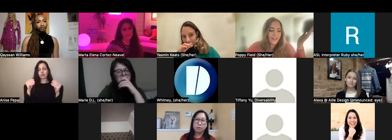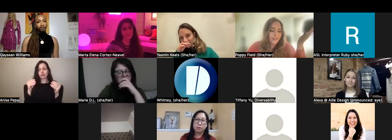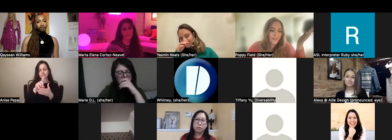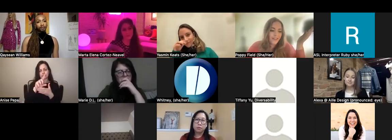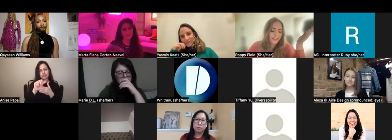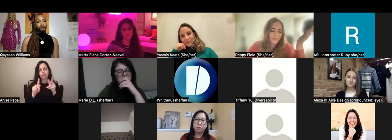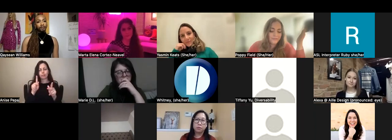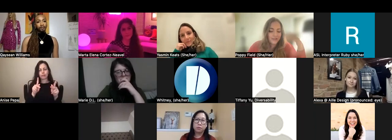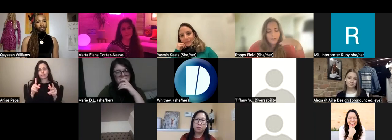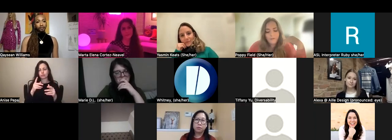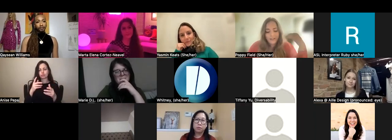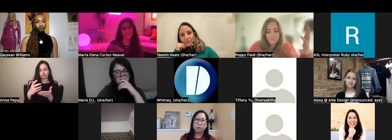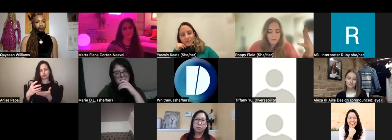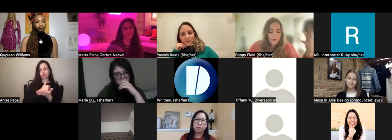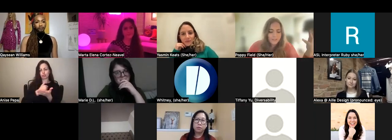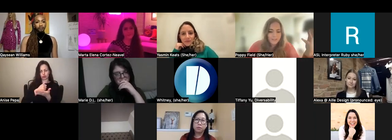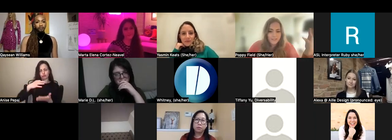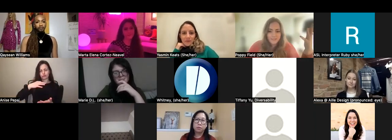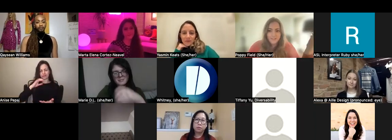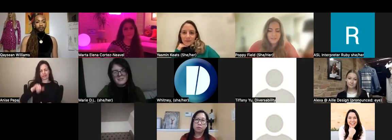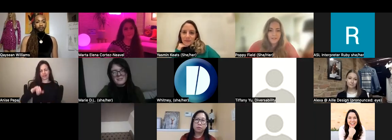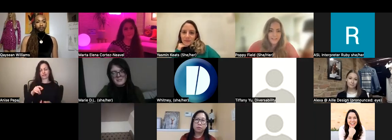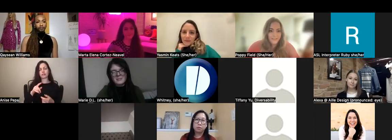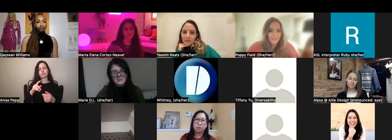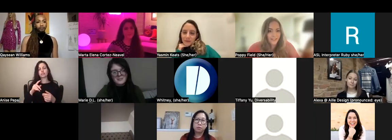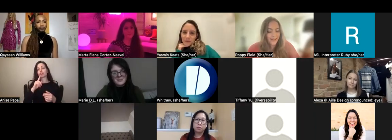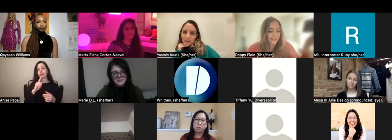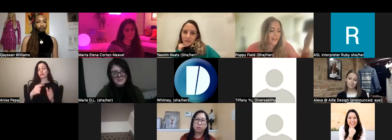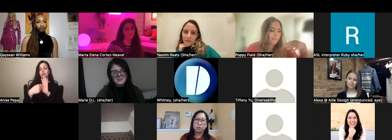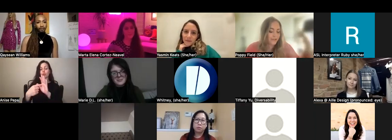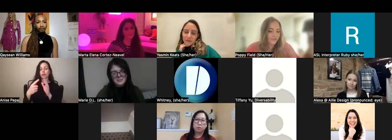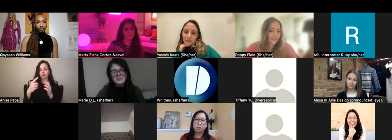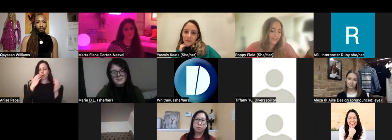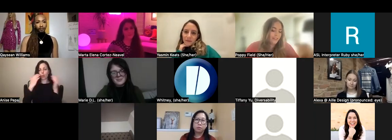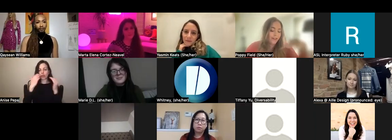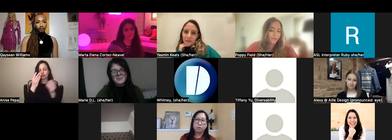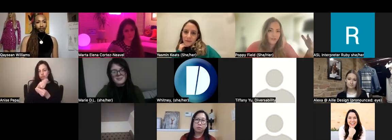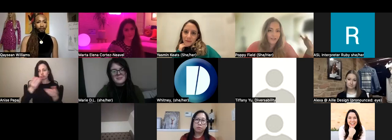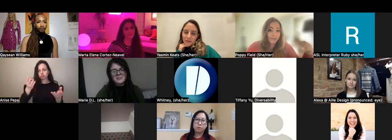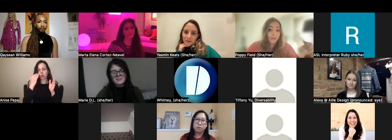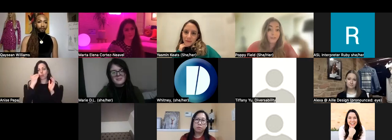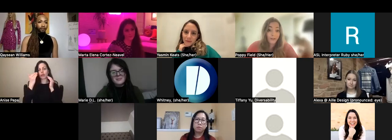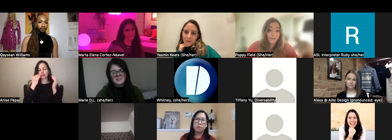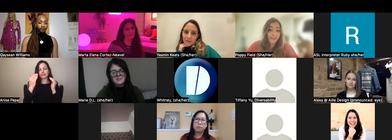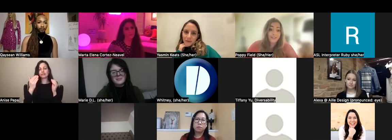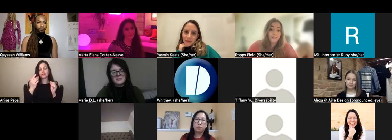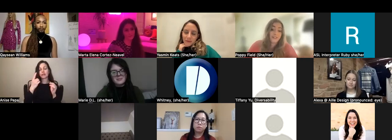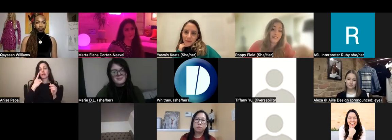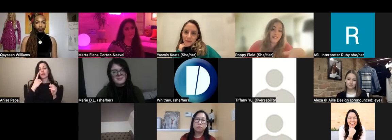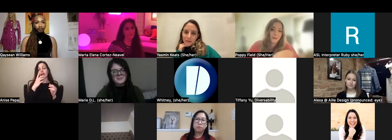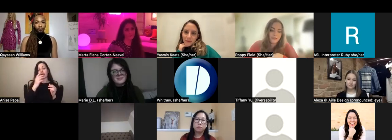think that was the thing. It was bringing awareness that to disability existing. And at my university, I already experienced a